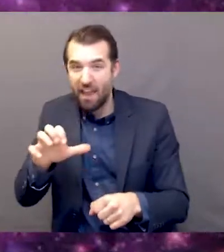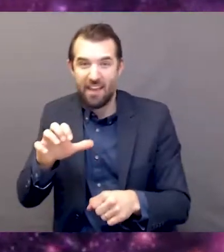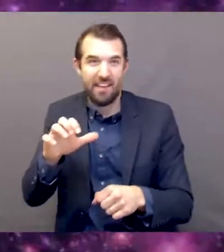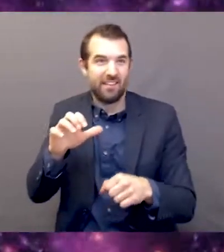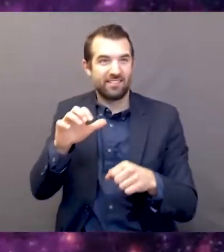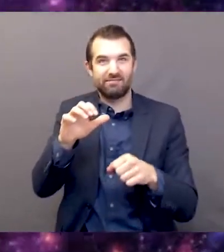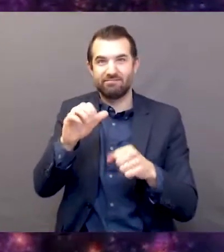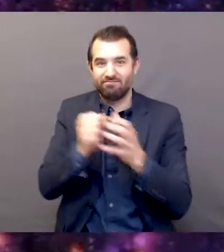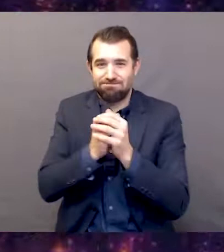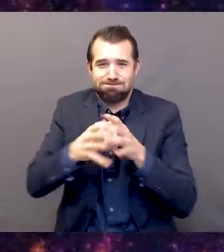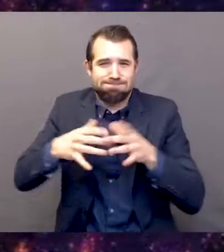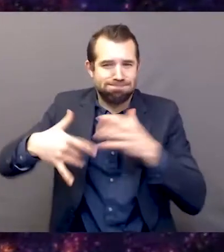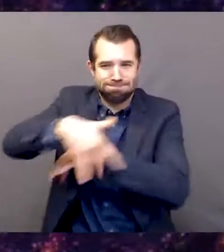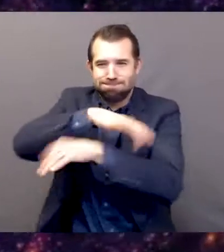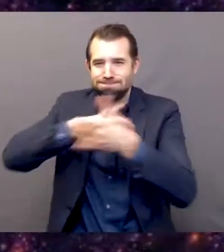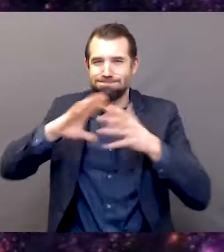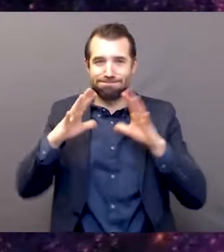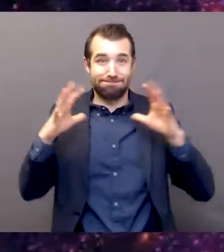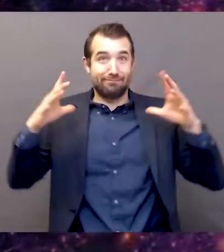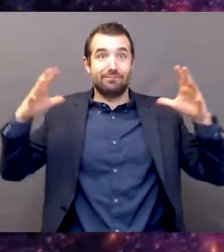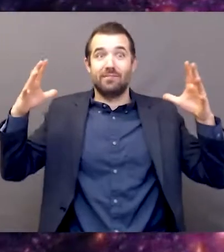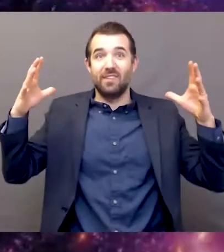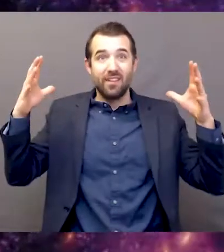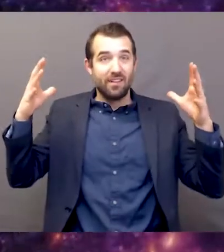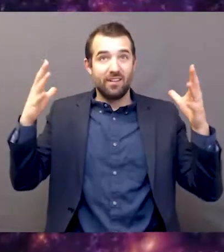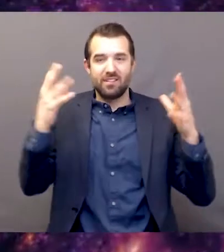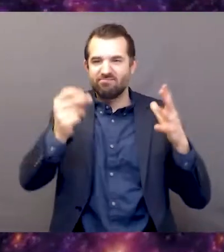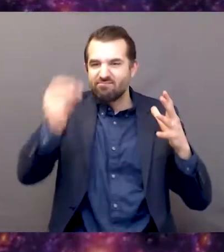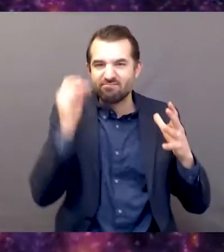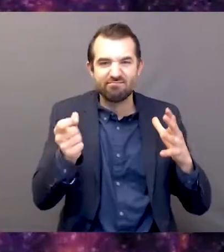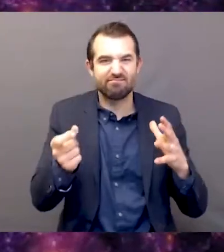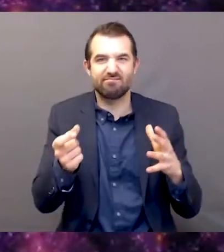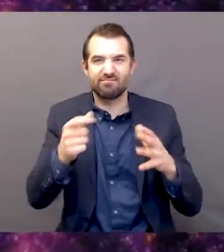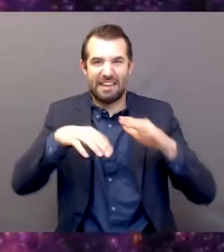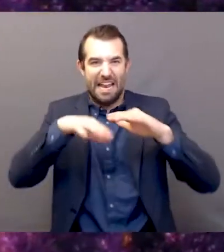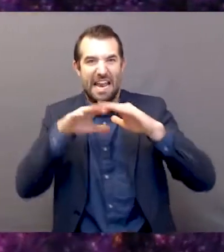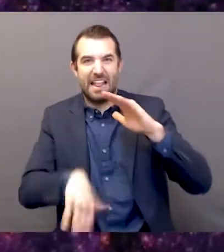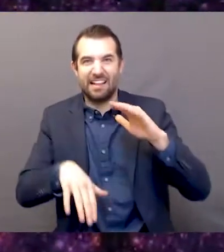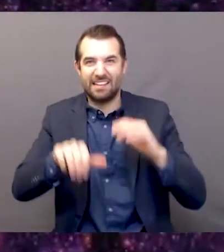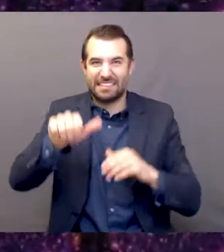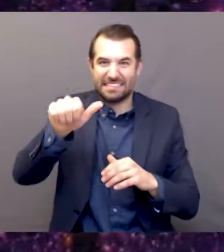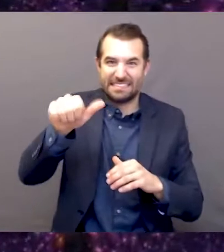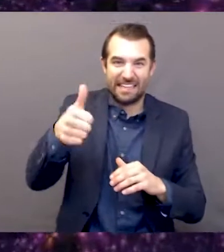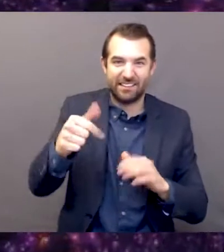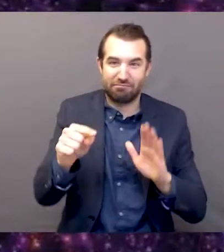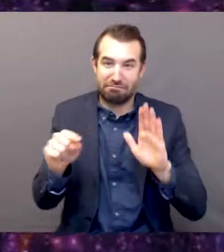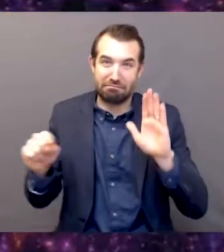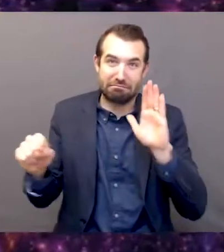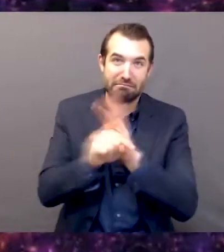phenomenal expansion that lasted far less than the blink of an eye, less than 10 to the minus 30th of a second, which is referred to as